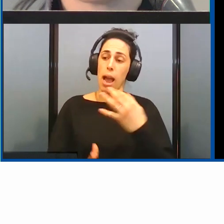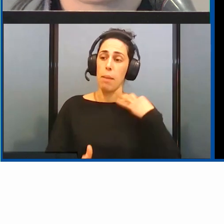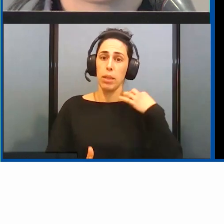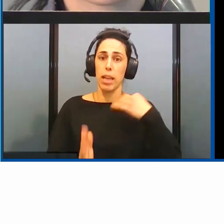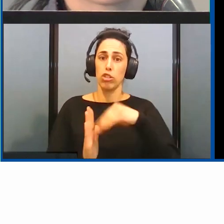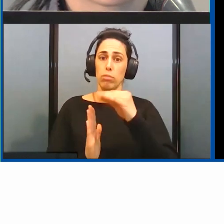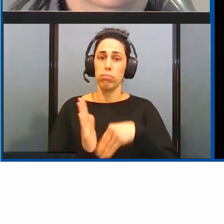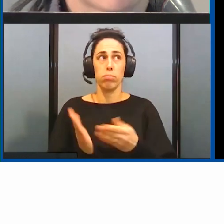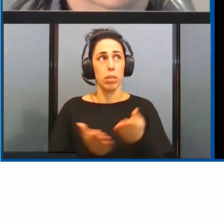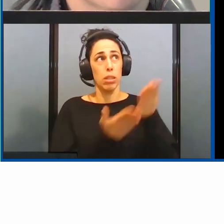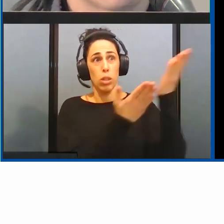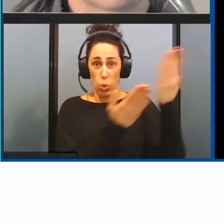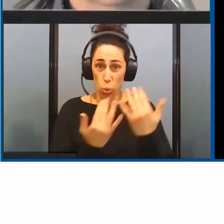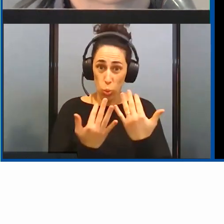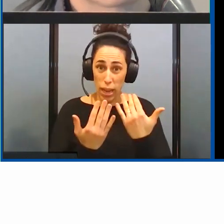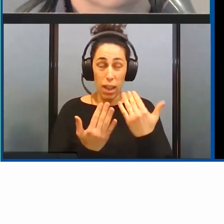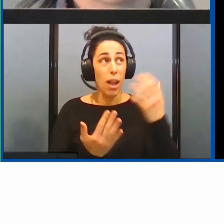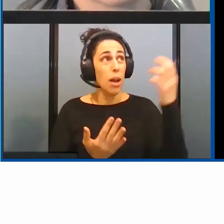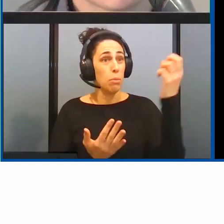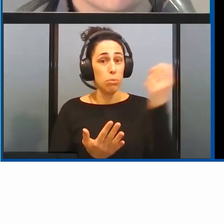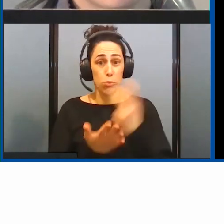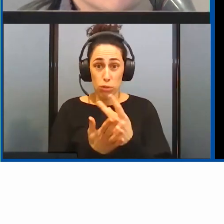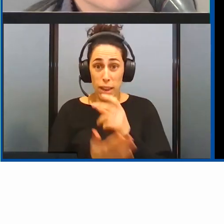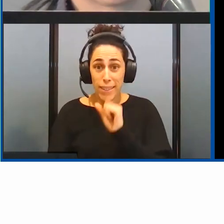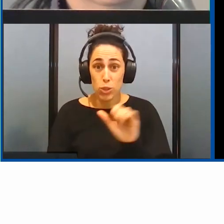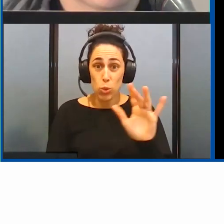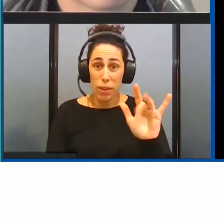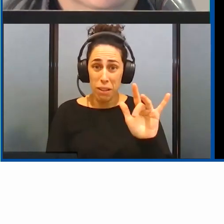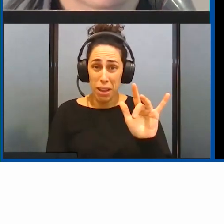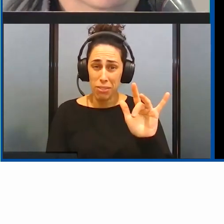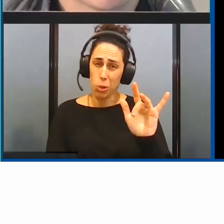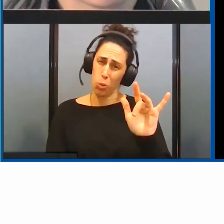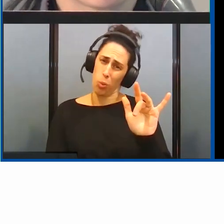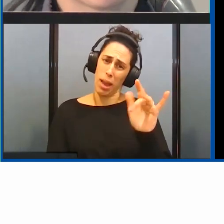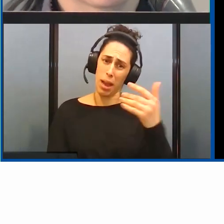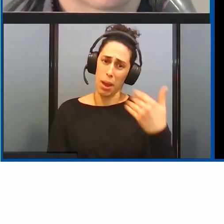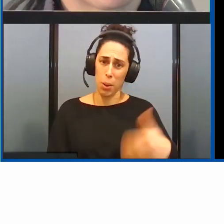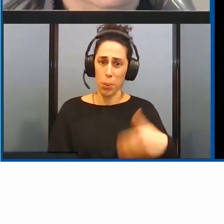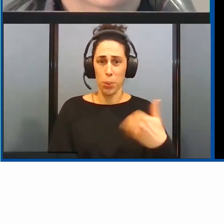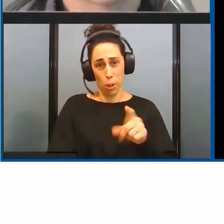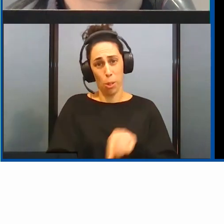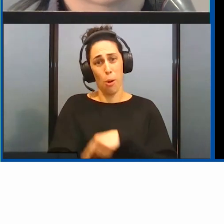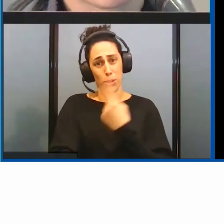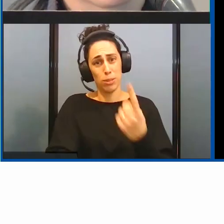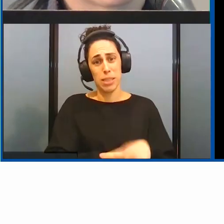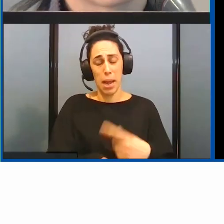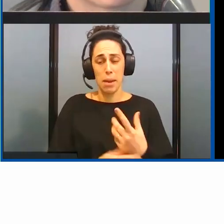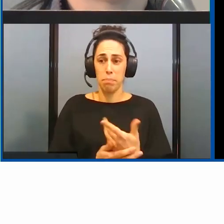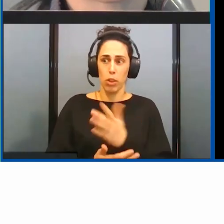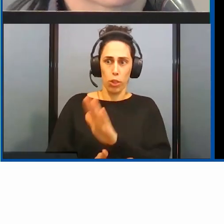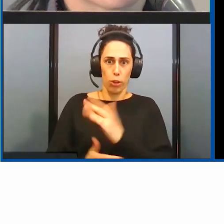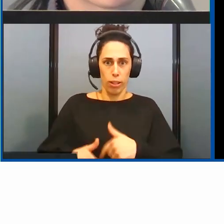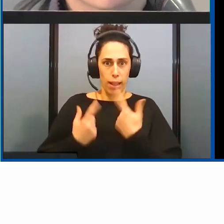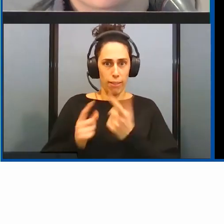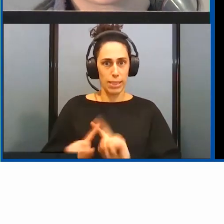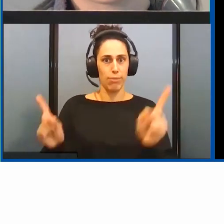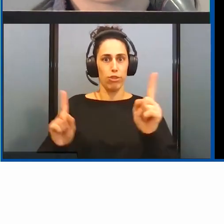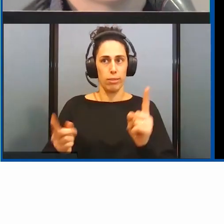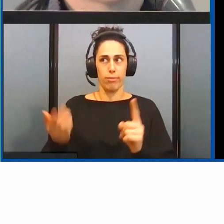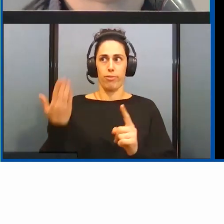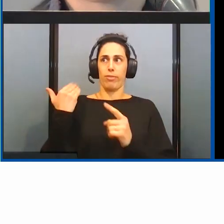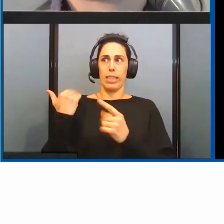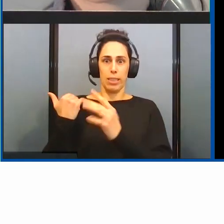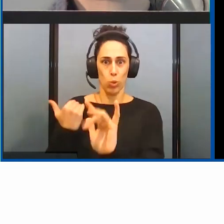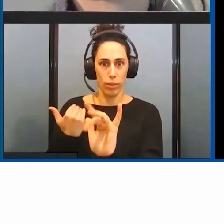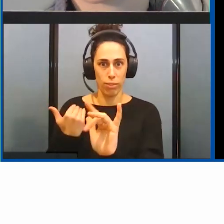lots of development will occur during that time. So we have that obligation to support them, make sure they're involved, make sure they're